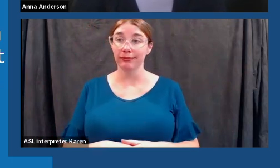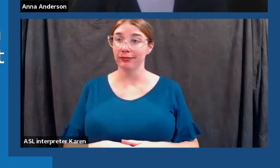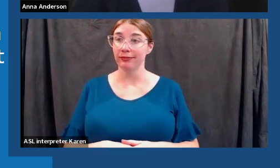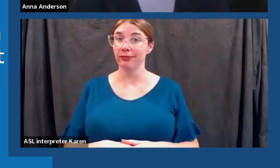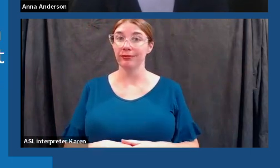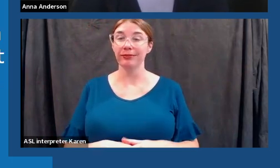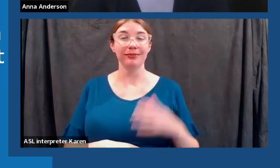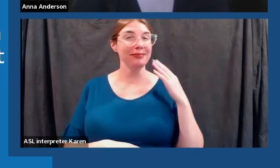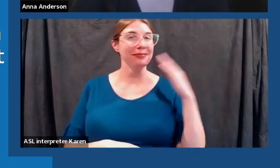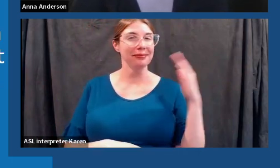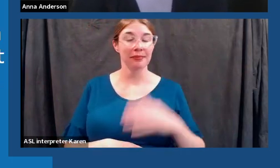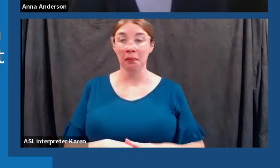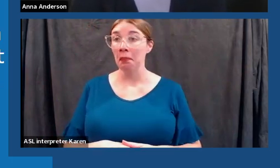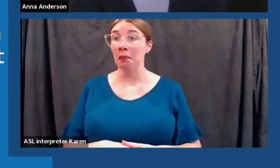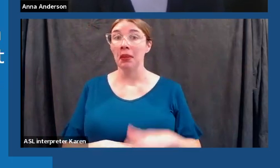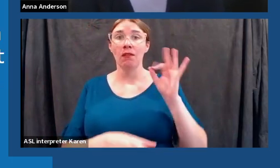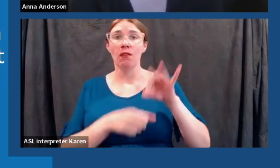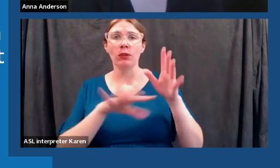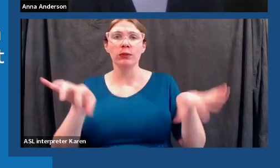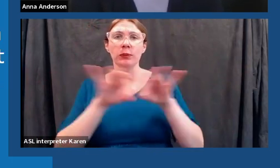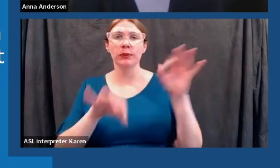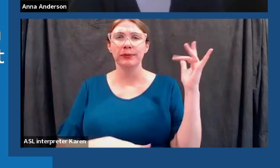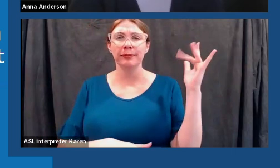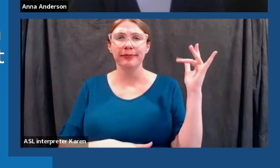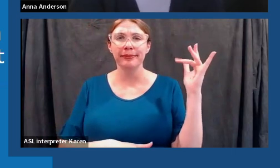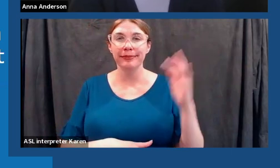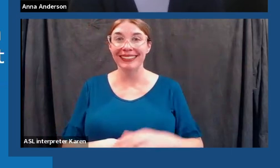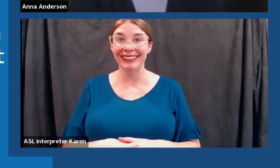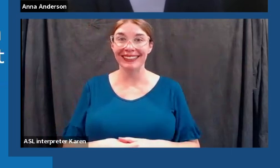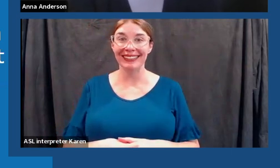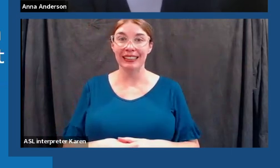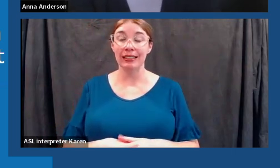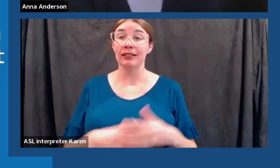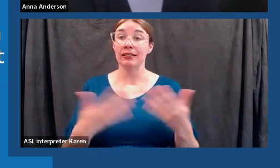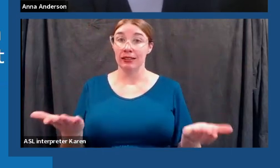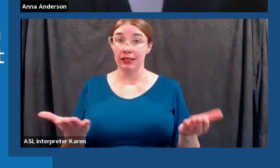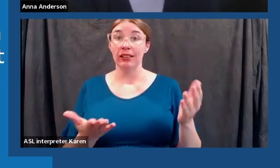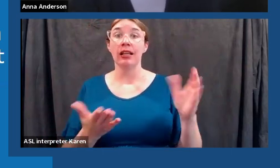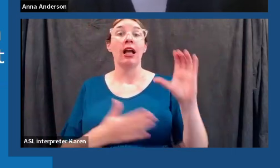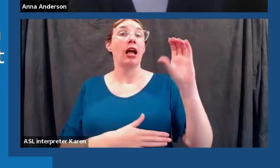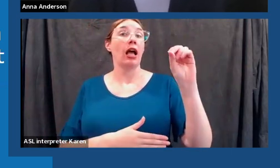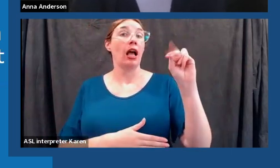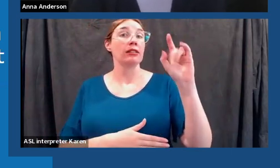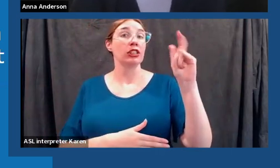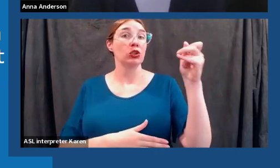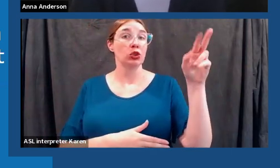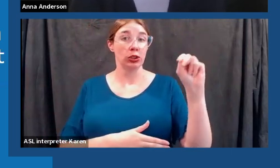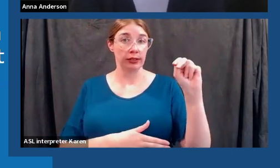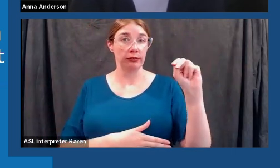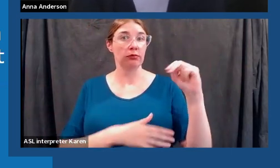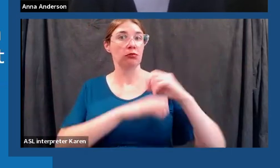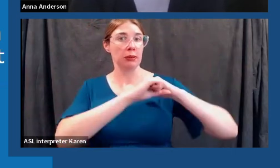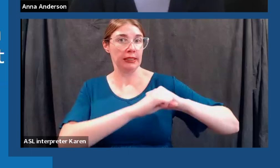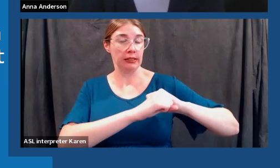Thanks, Jenny. Why is voting important? So it's constitutionally protected, and it's a right that people have unless